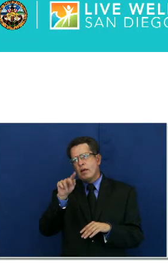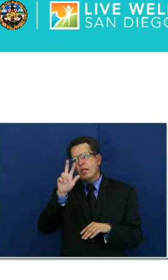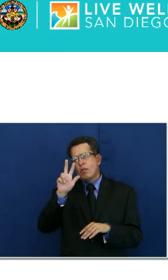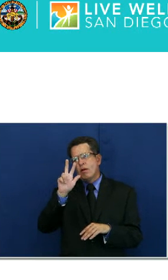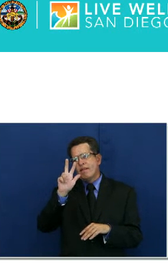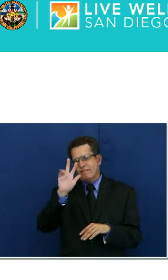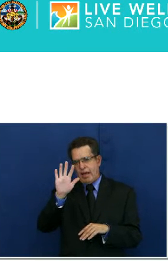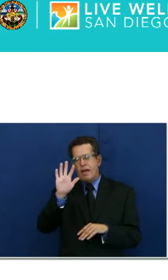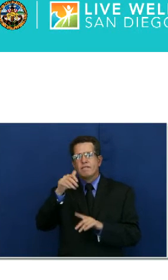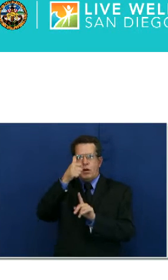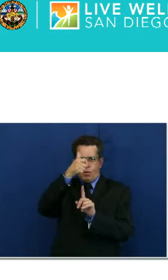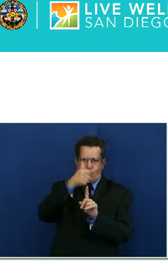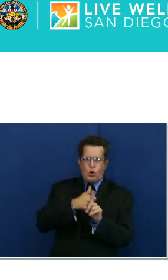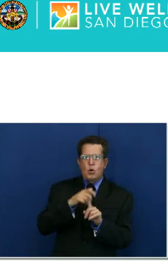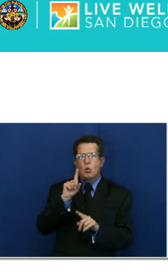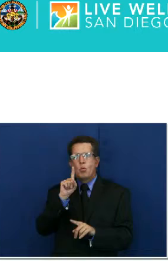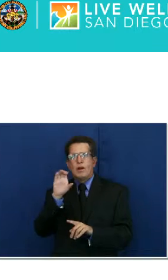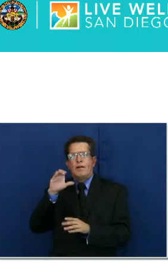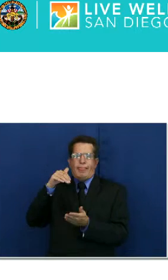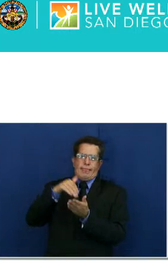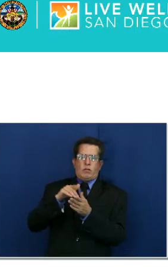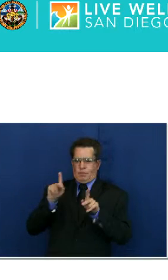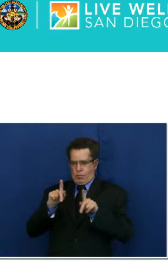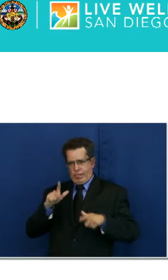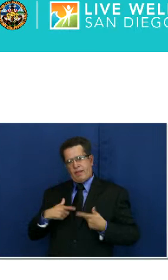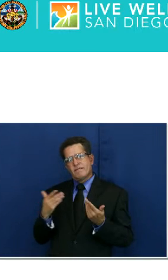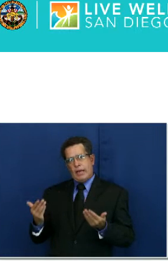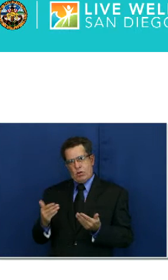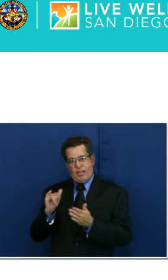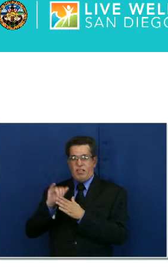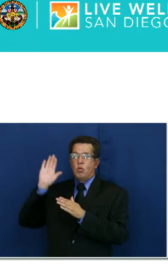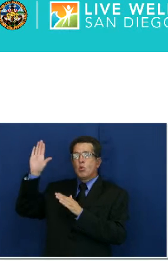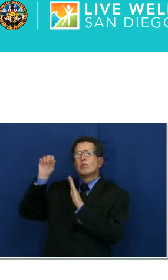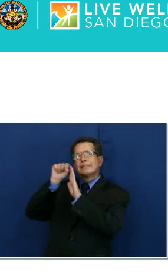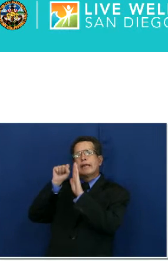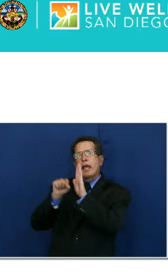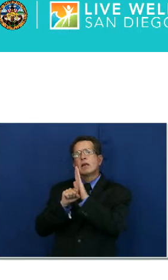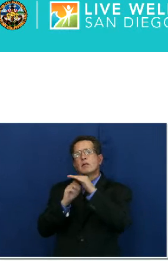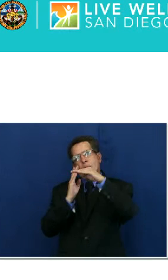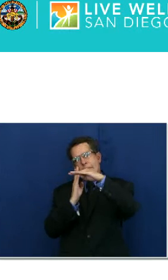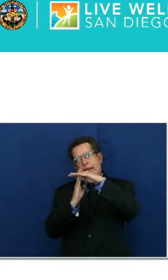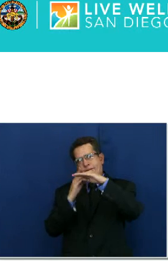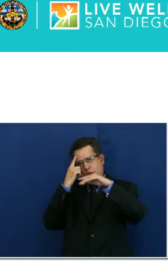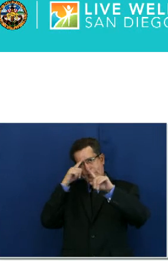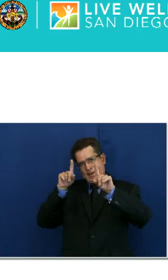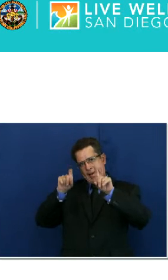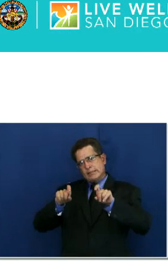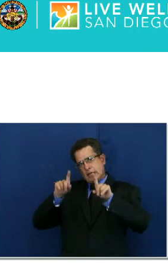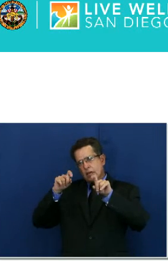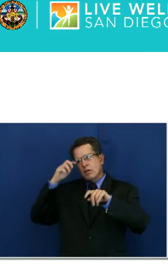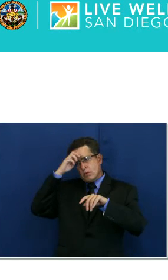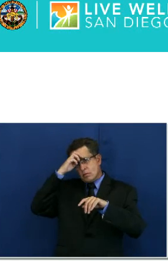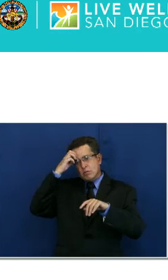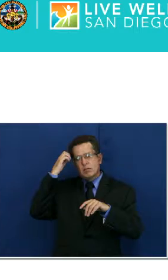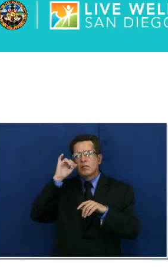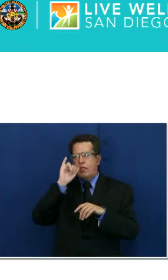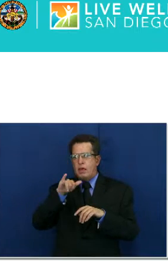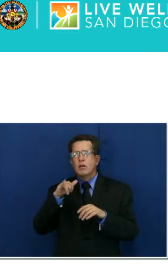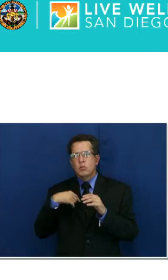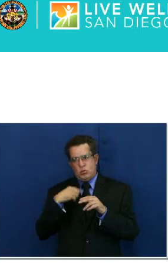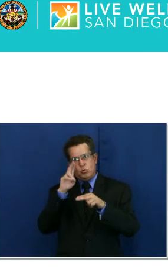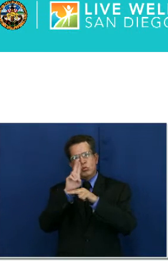216.35 per 100,000 populations. That is the state's median testing rate. This testing rate is used